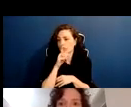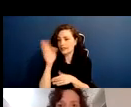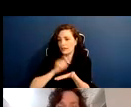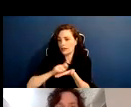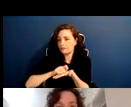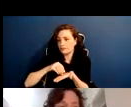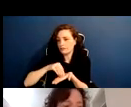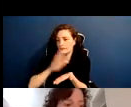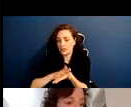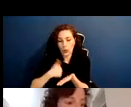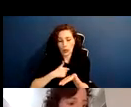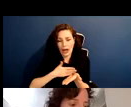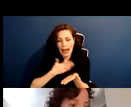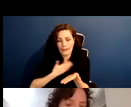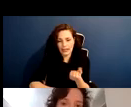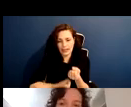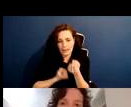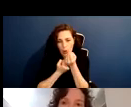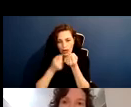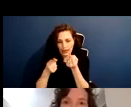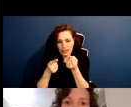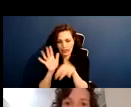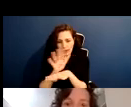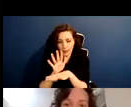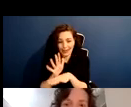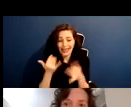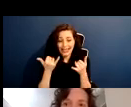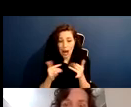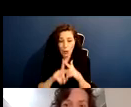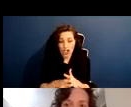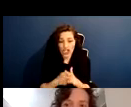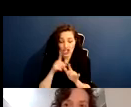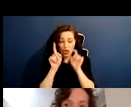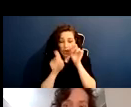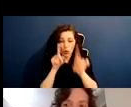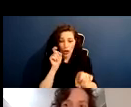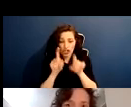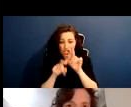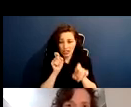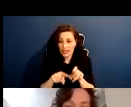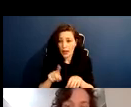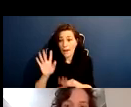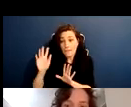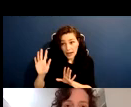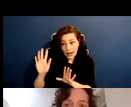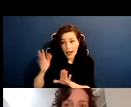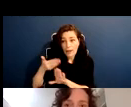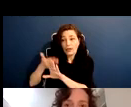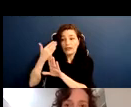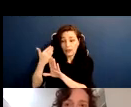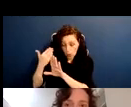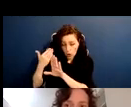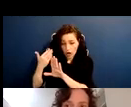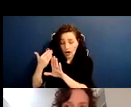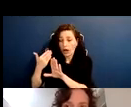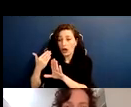film. We're gonna go into the questions now, but one thing I wanna leave you with before we get to your questions are